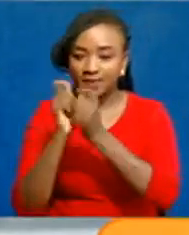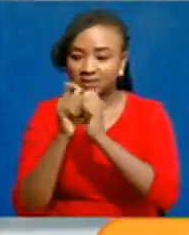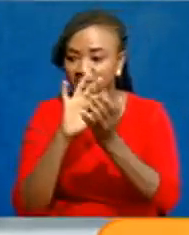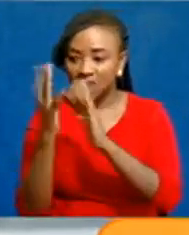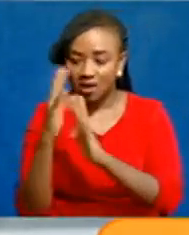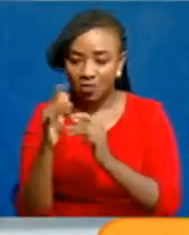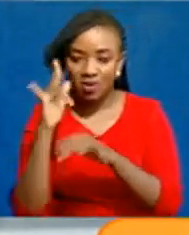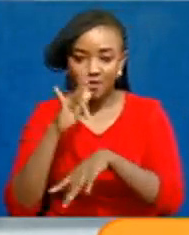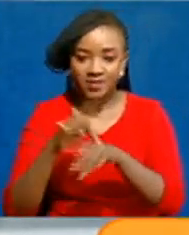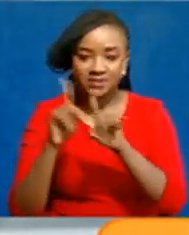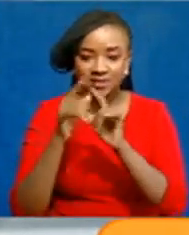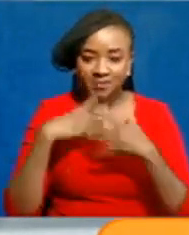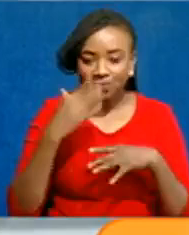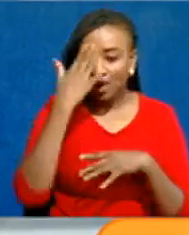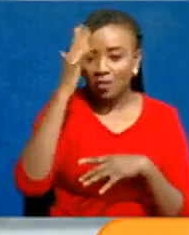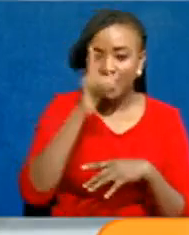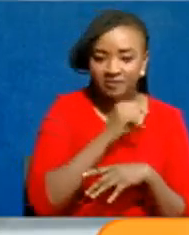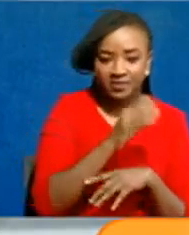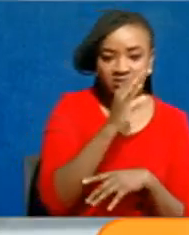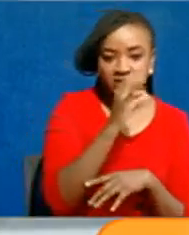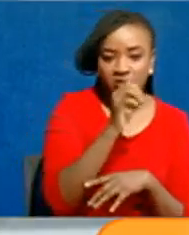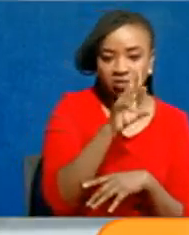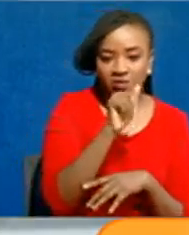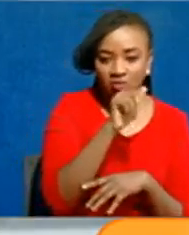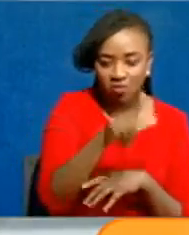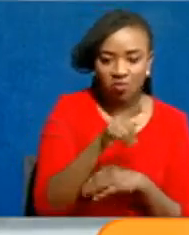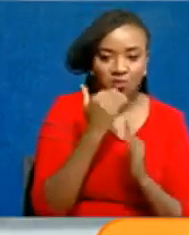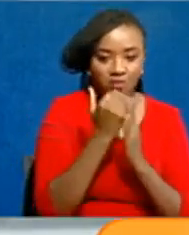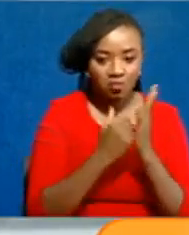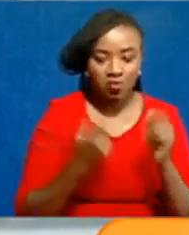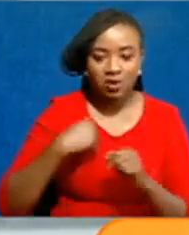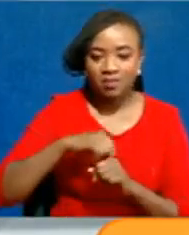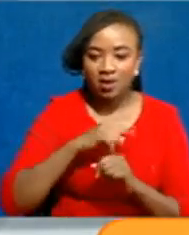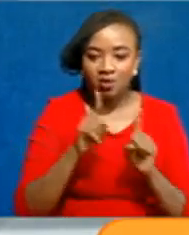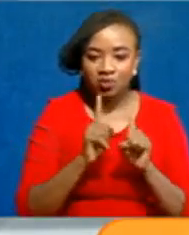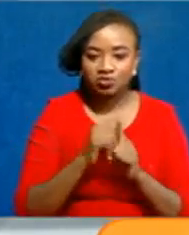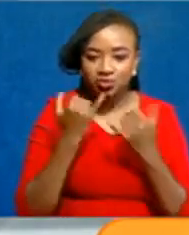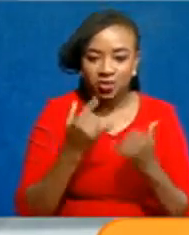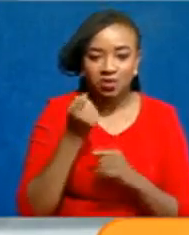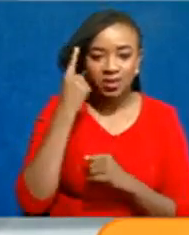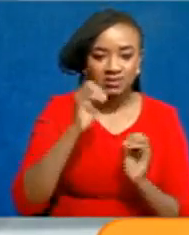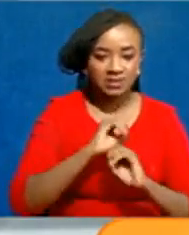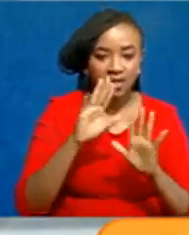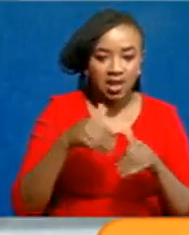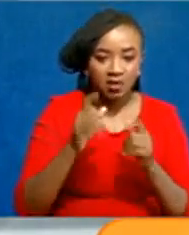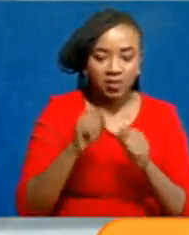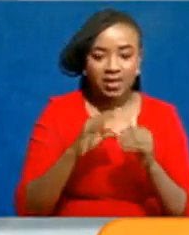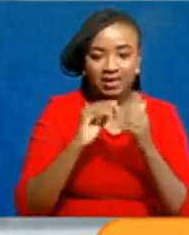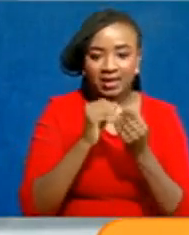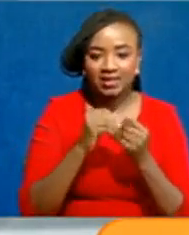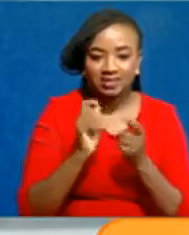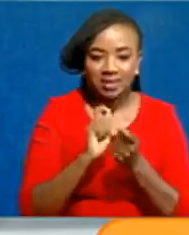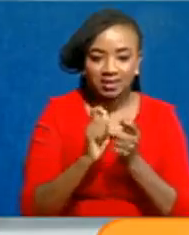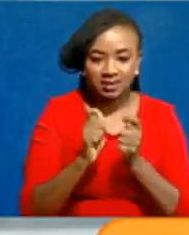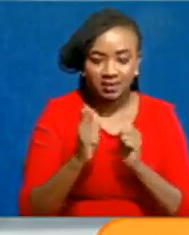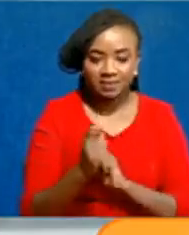are now aware about the coral resilience and the restoration program that we have and how well people can be able to create adaptive and mitigation measures